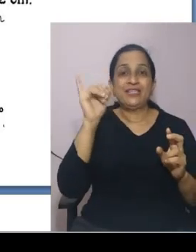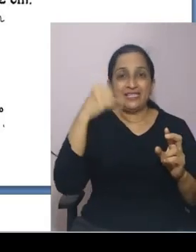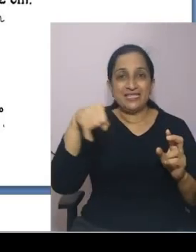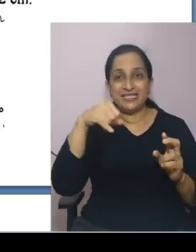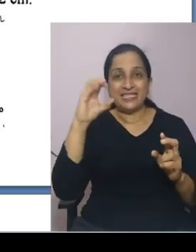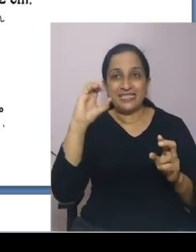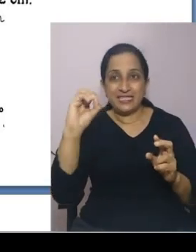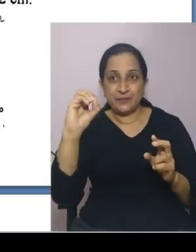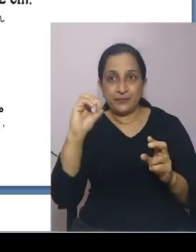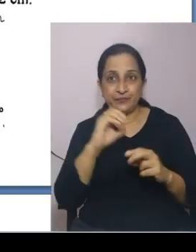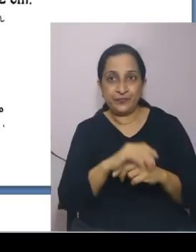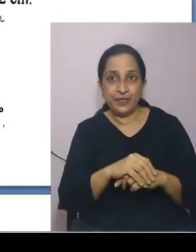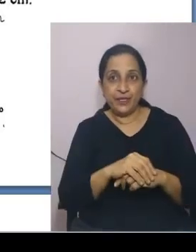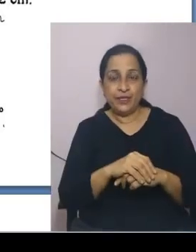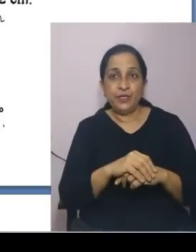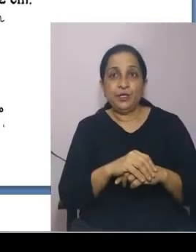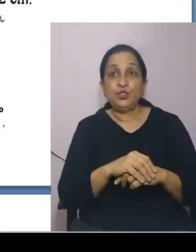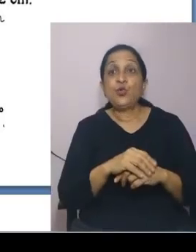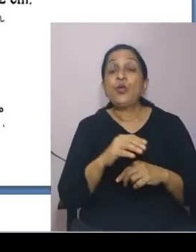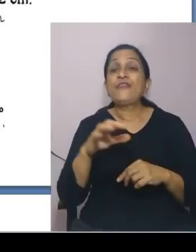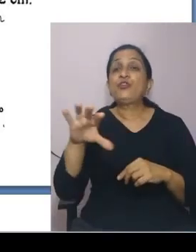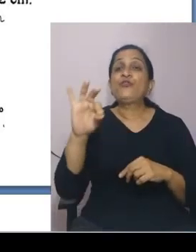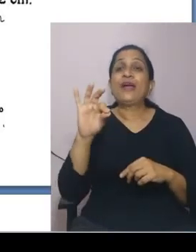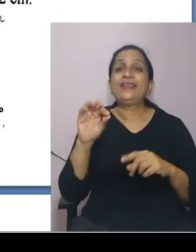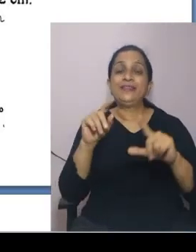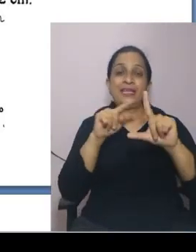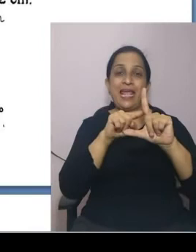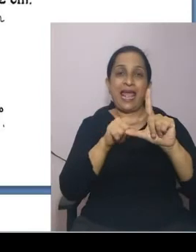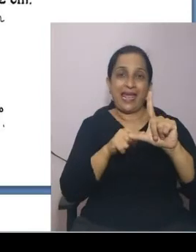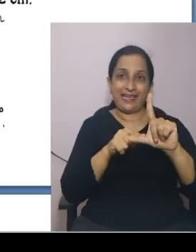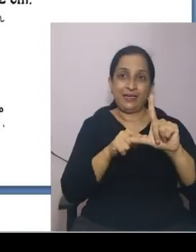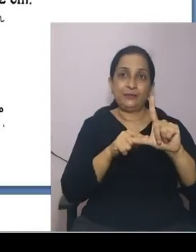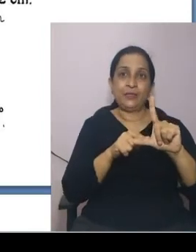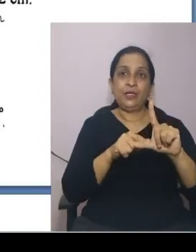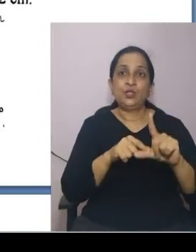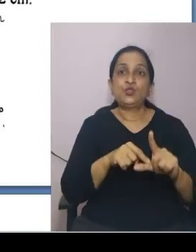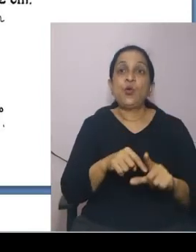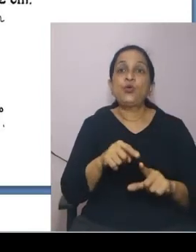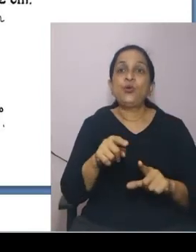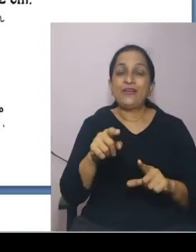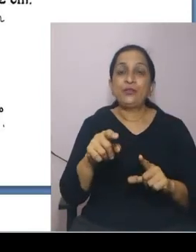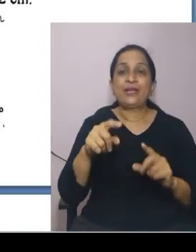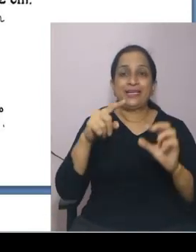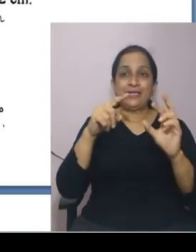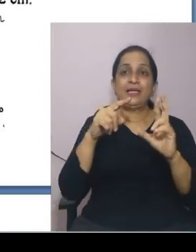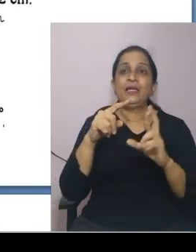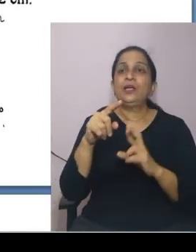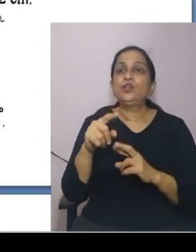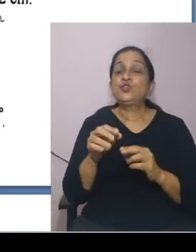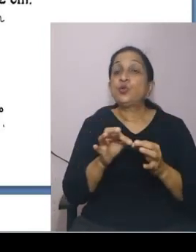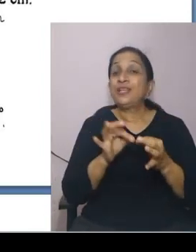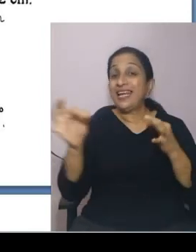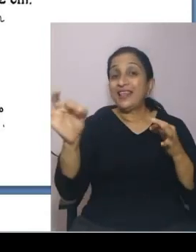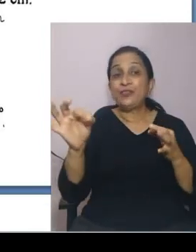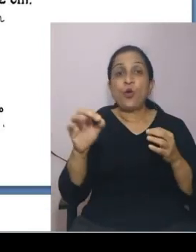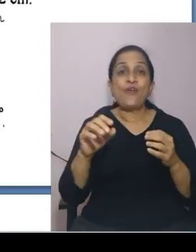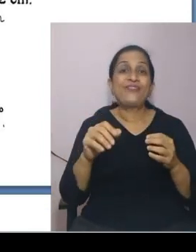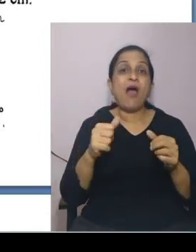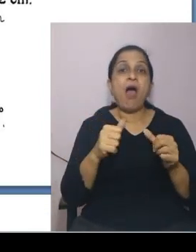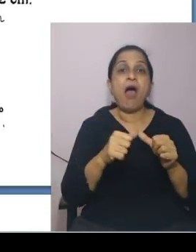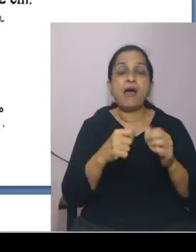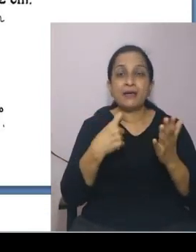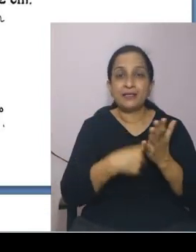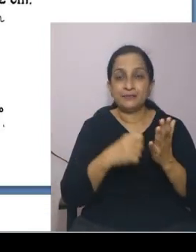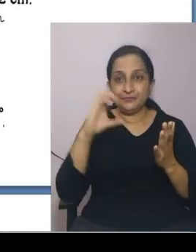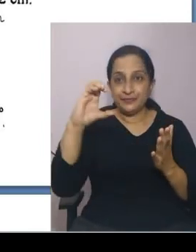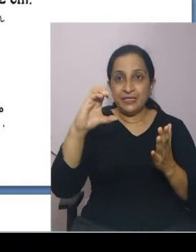by 360. So they asked you to find the angle, right? So what is the length of the arc?